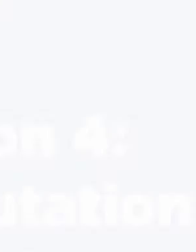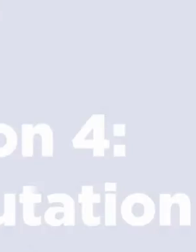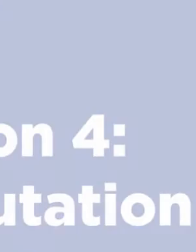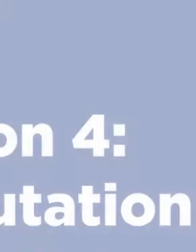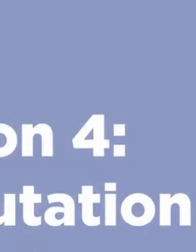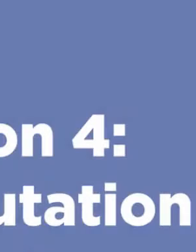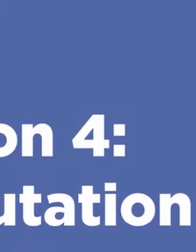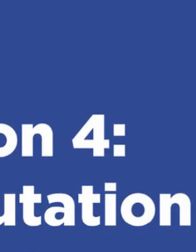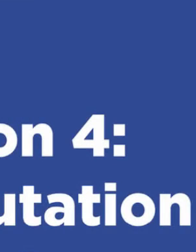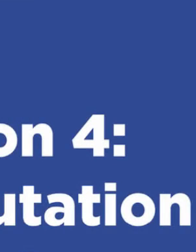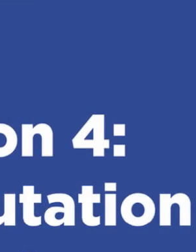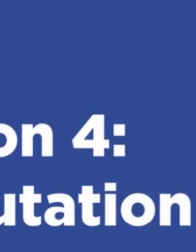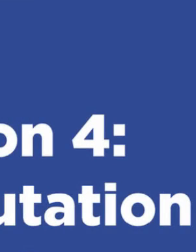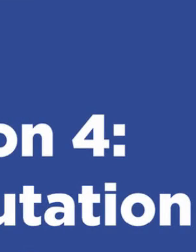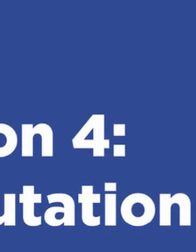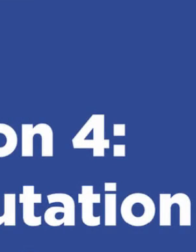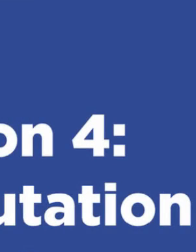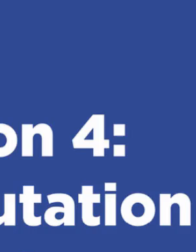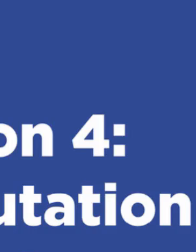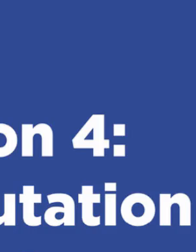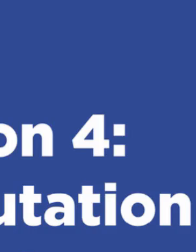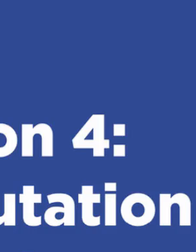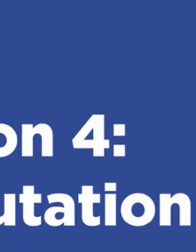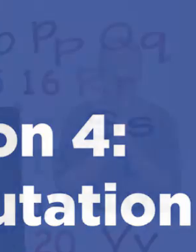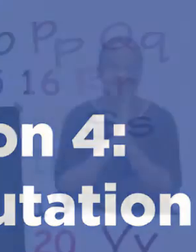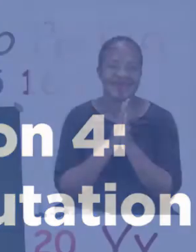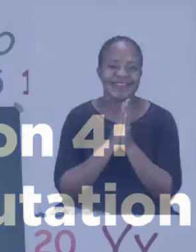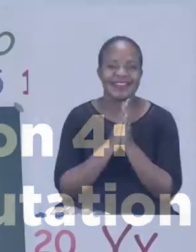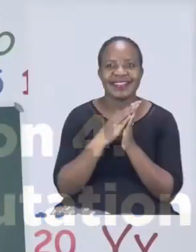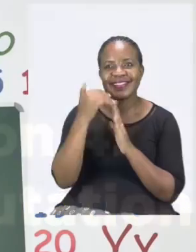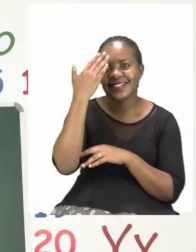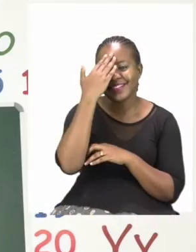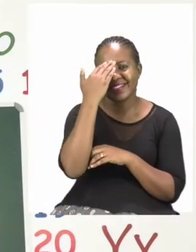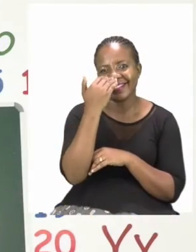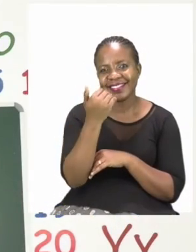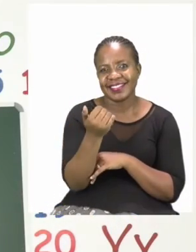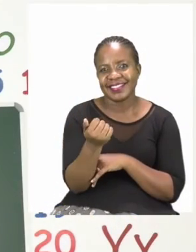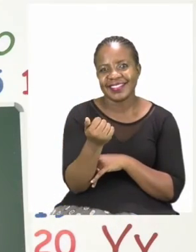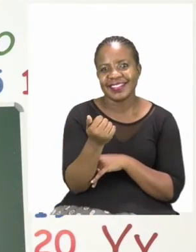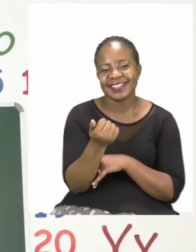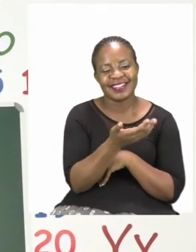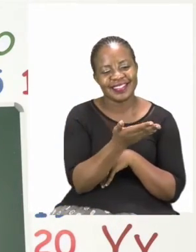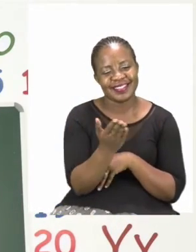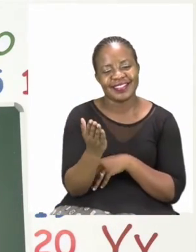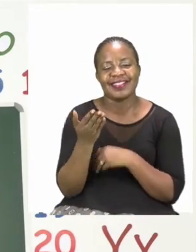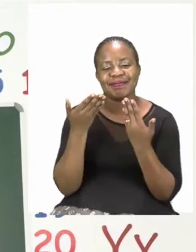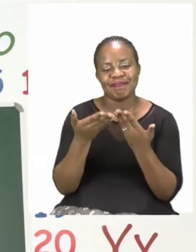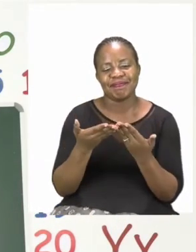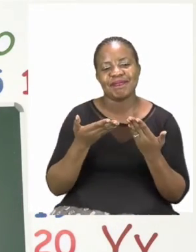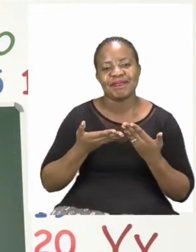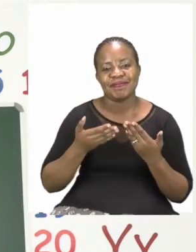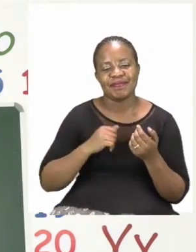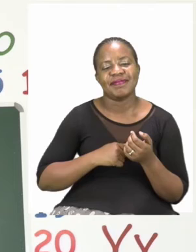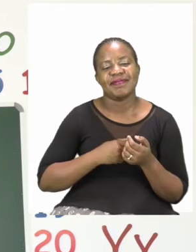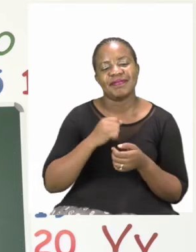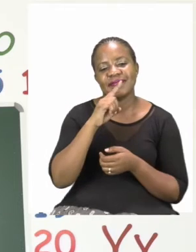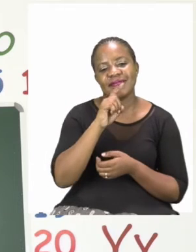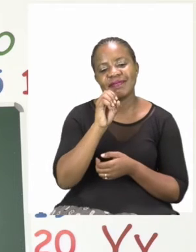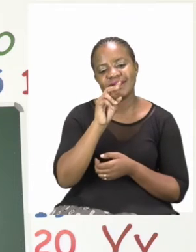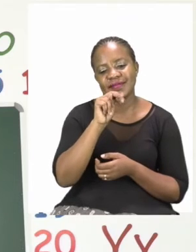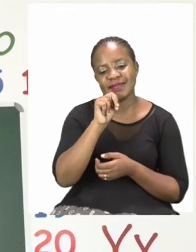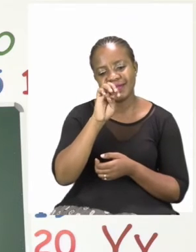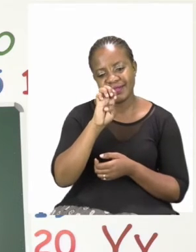So it's that time where it's an active activity. So what's our active activity for today? So, our active activity for today is, since the topic